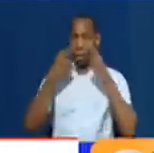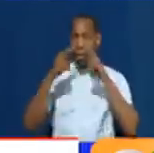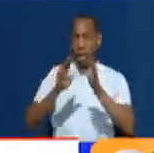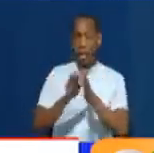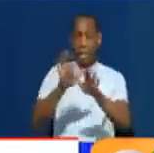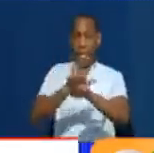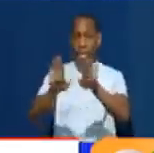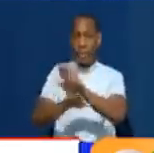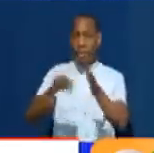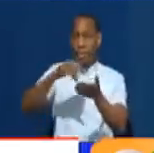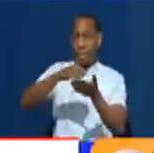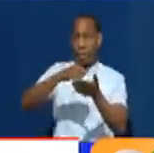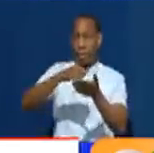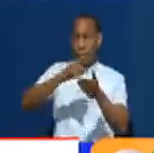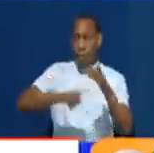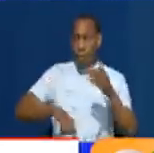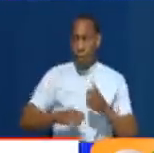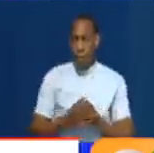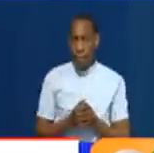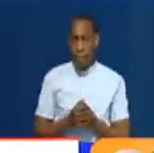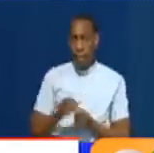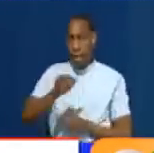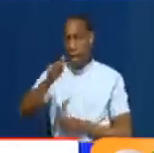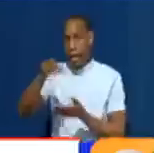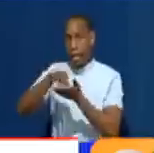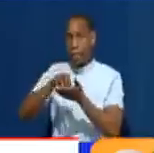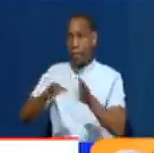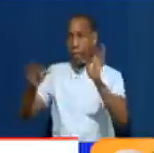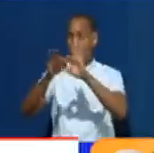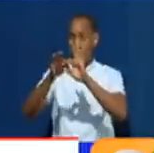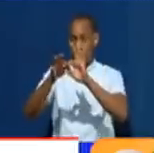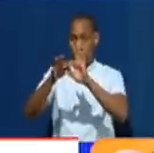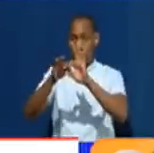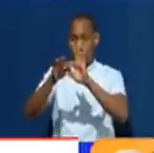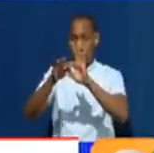everything including all the other seats combined